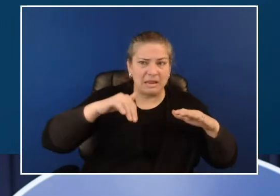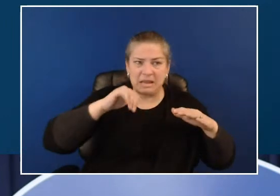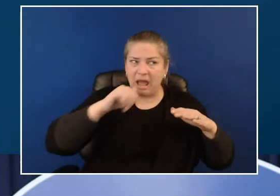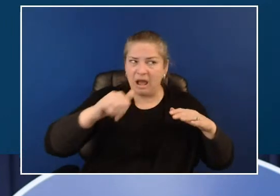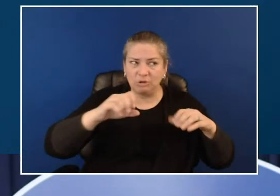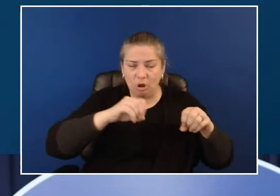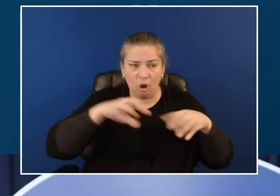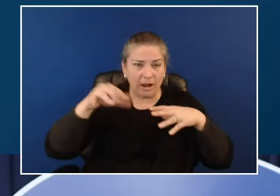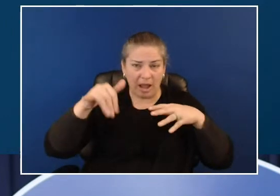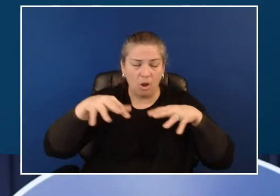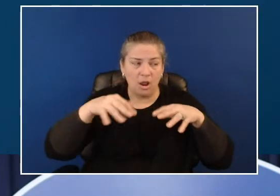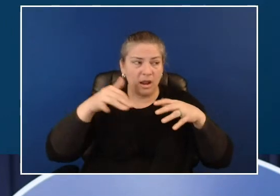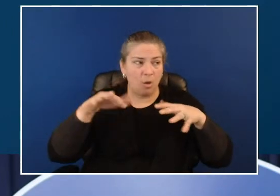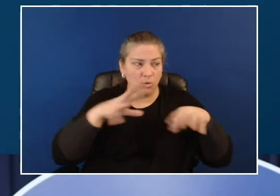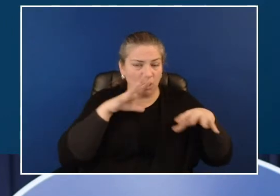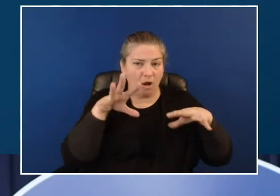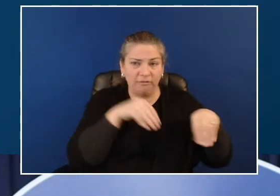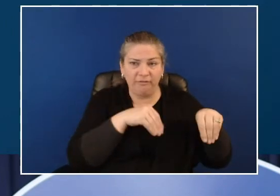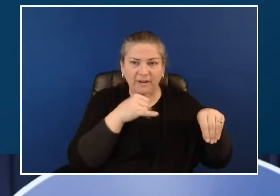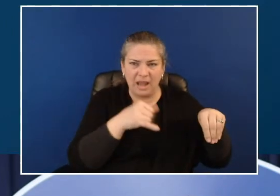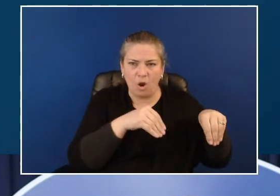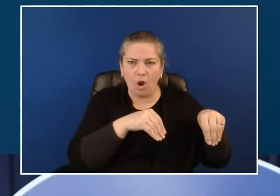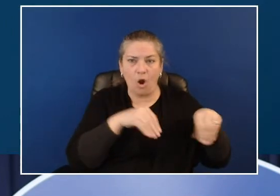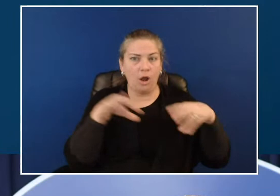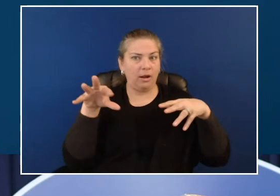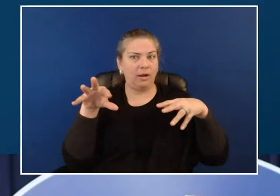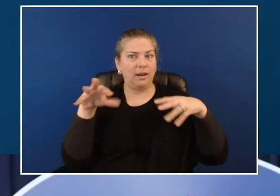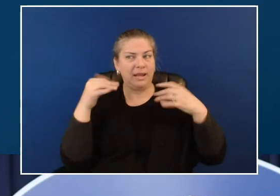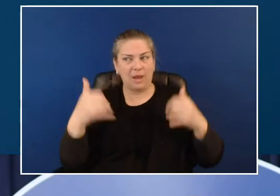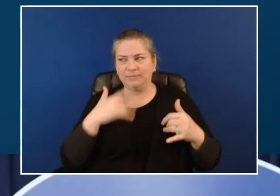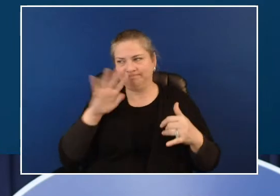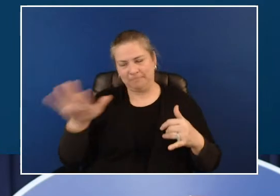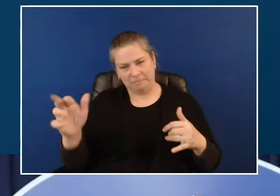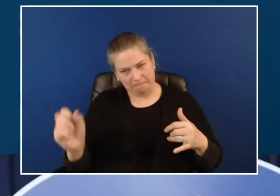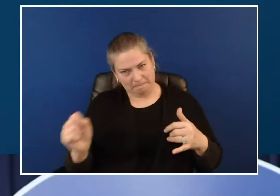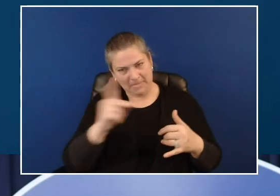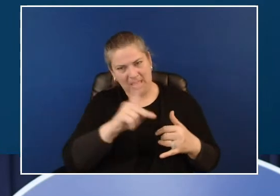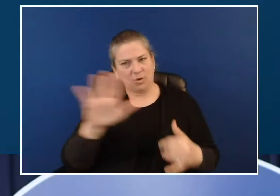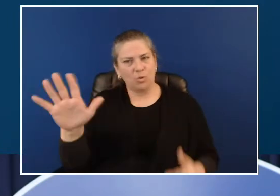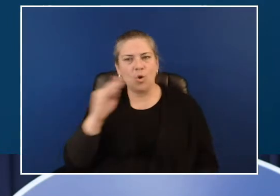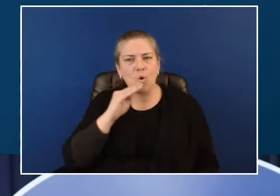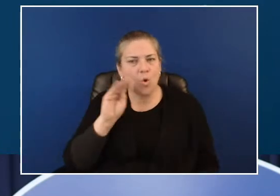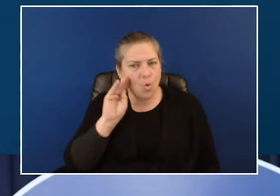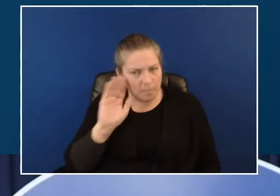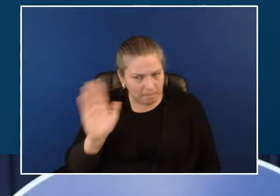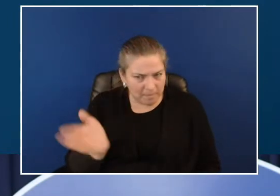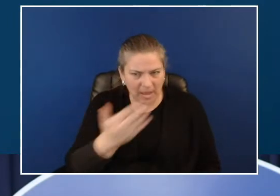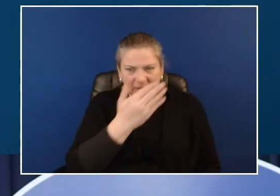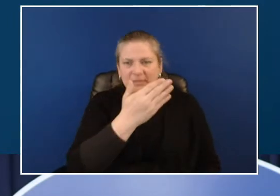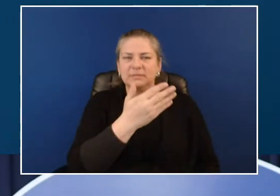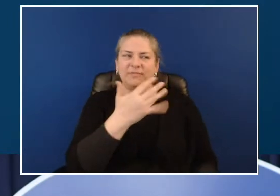there are some we're going to have to ask to move back into their homes with the repairs